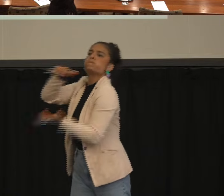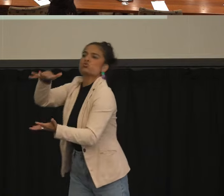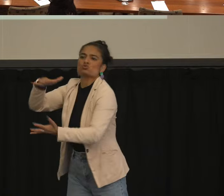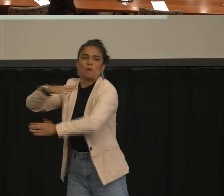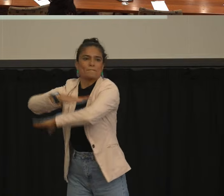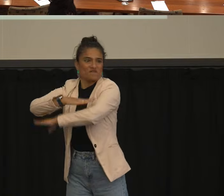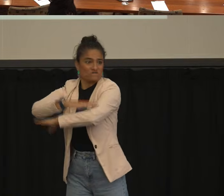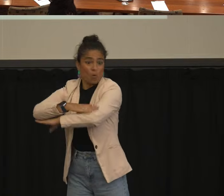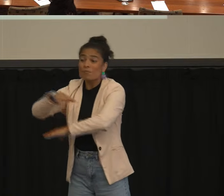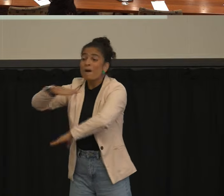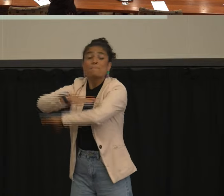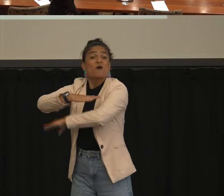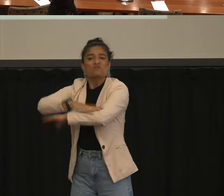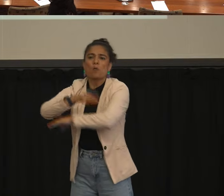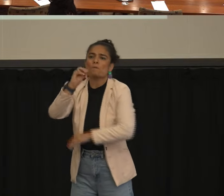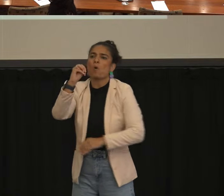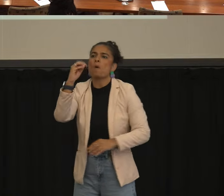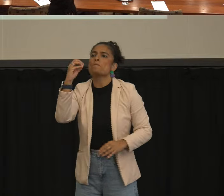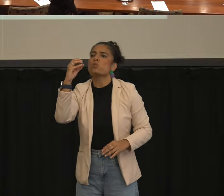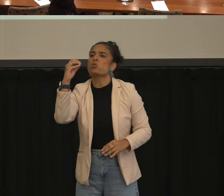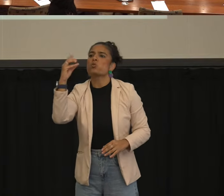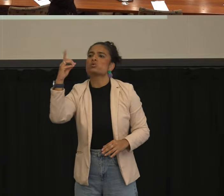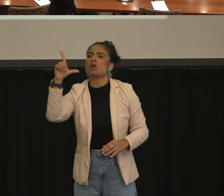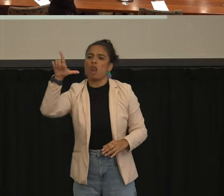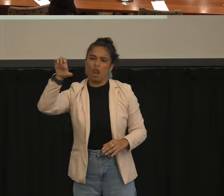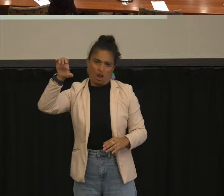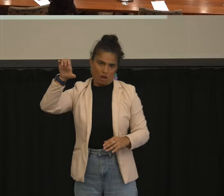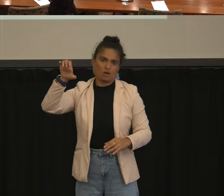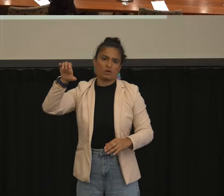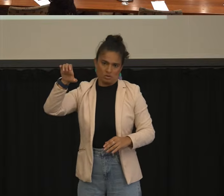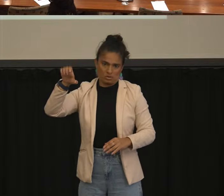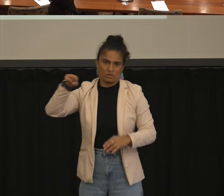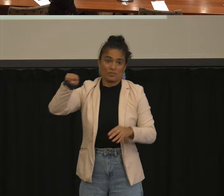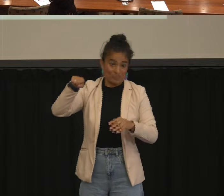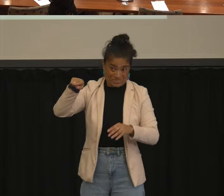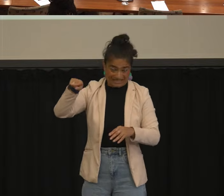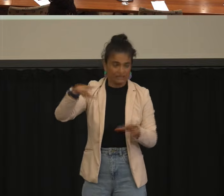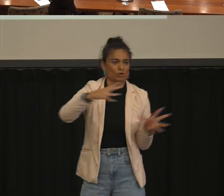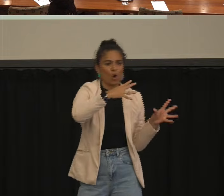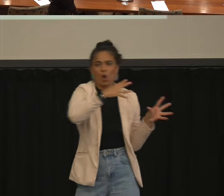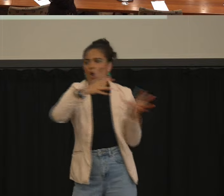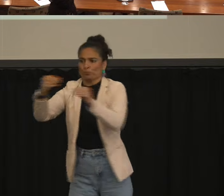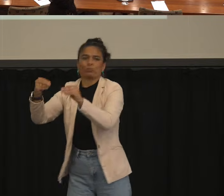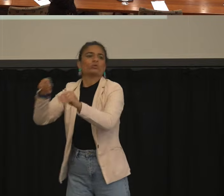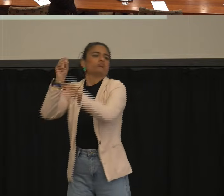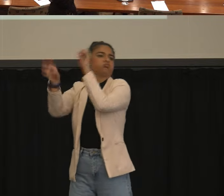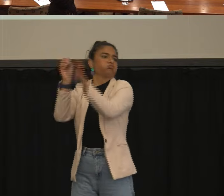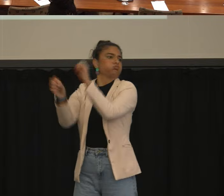created, and they loaded it onto a platform. And the platform's name is Moodle.